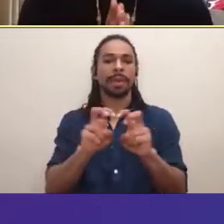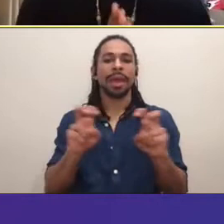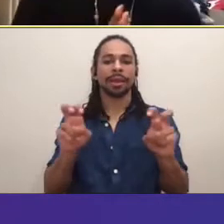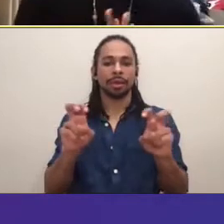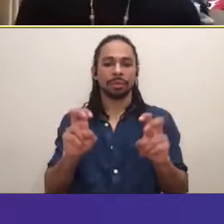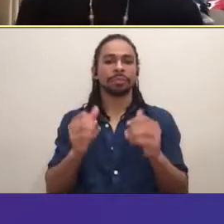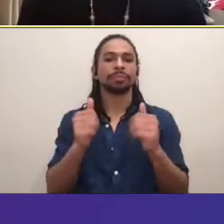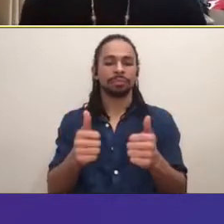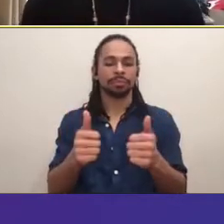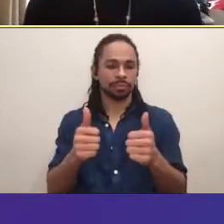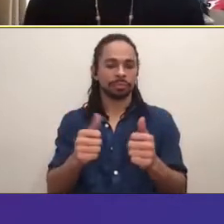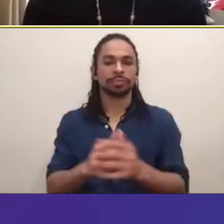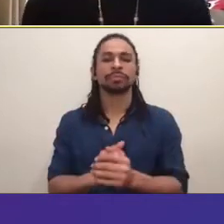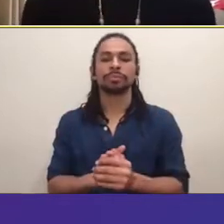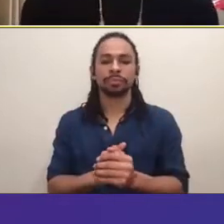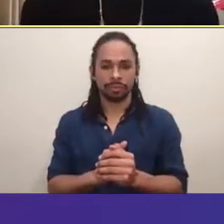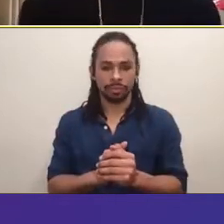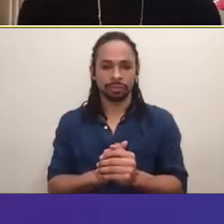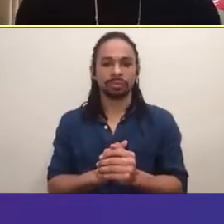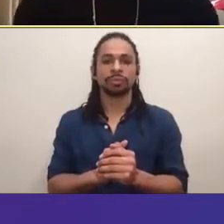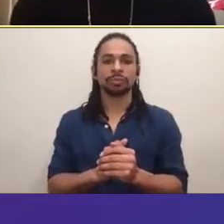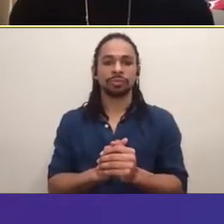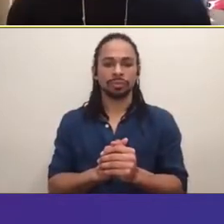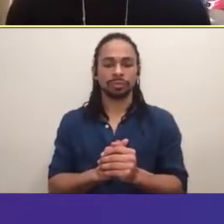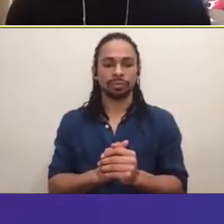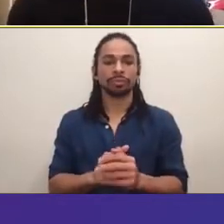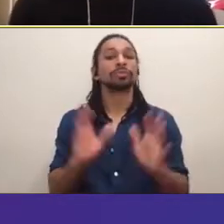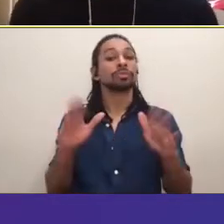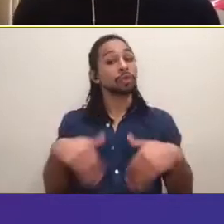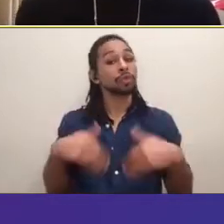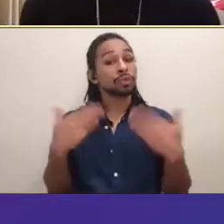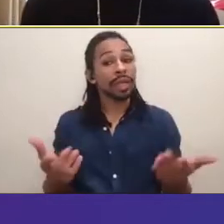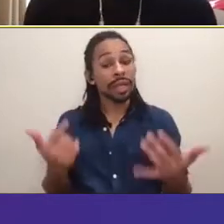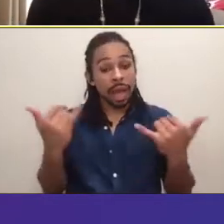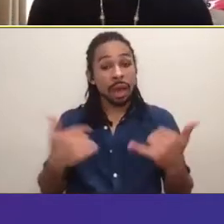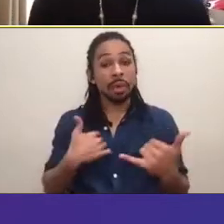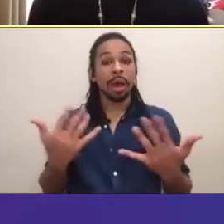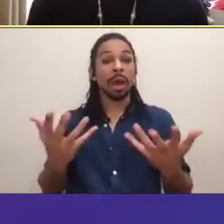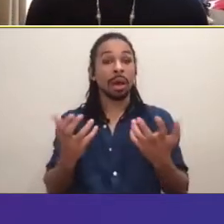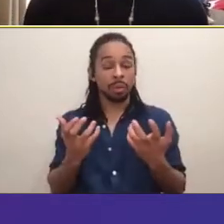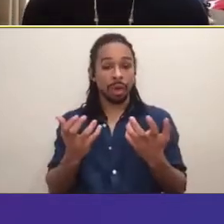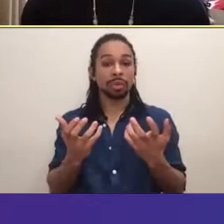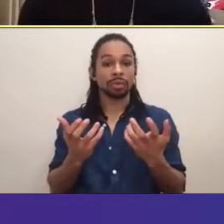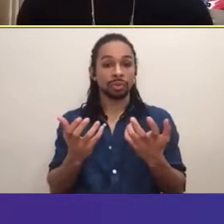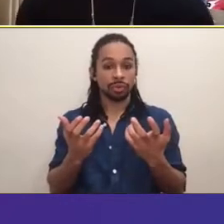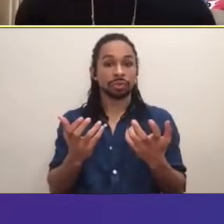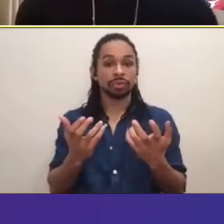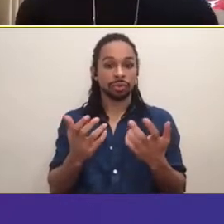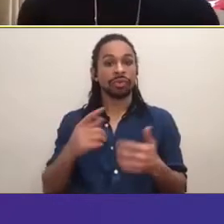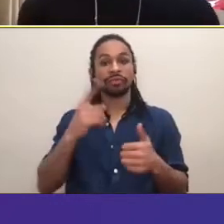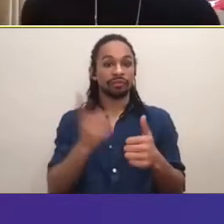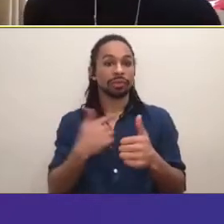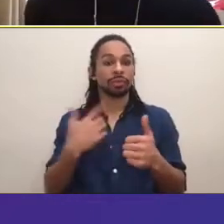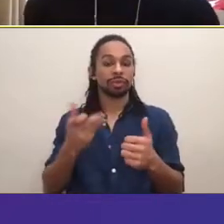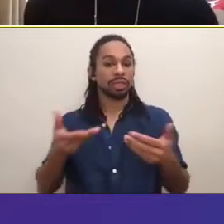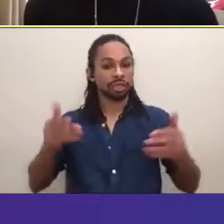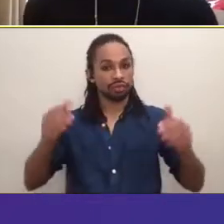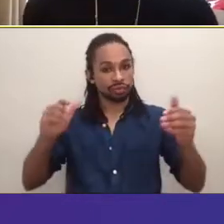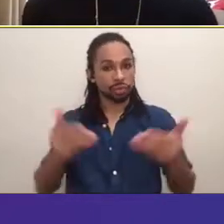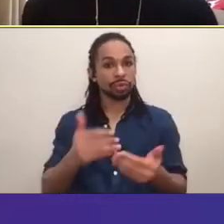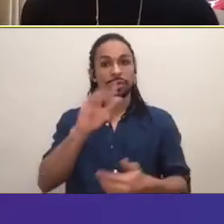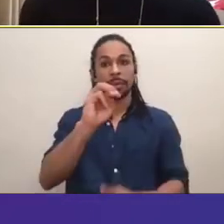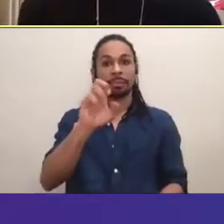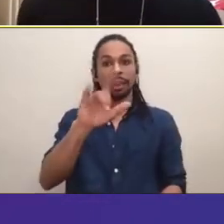Thank you. Okay. So what I'd like to do is first to introduce Melissa